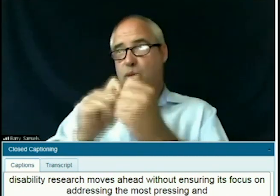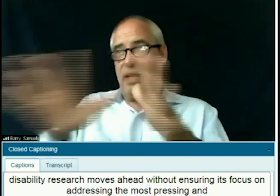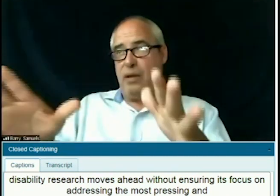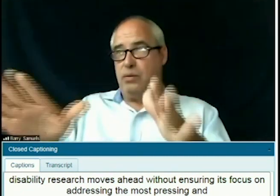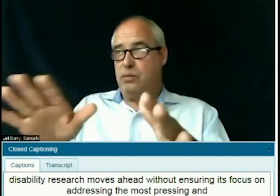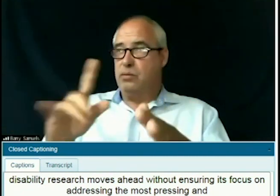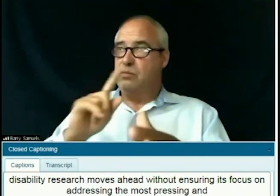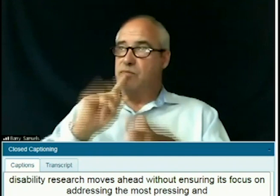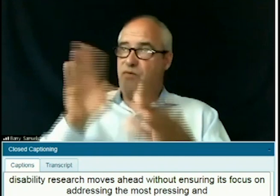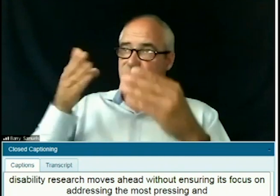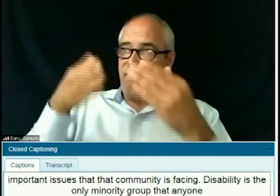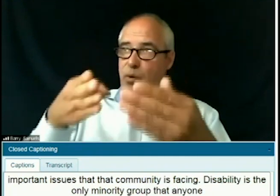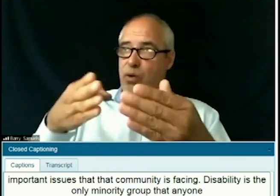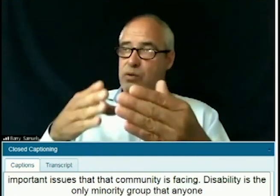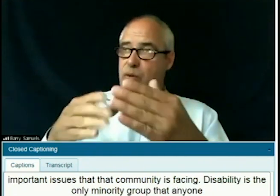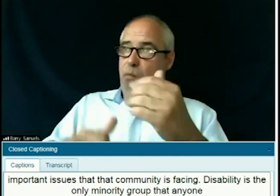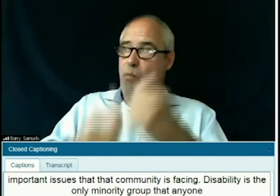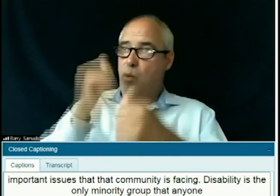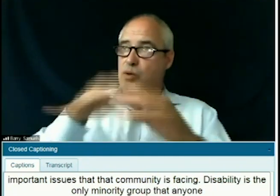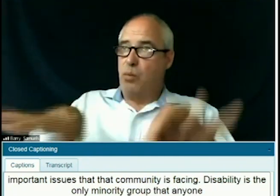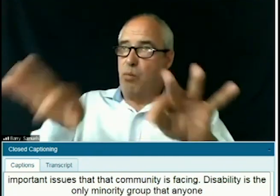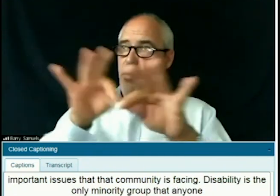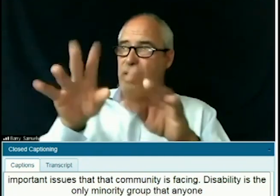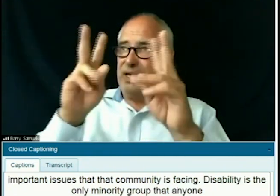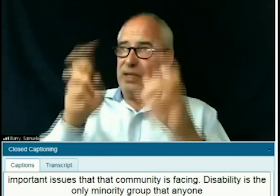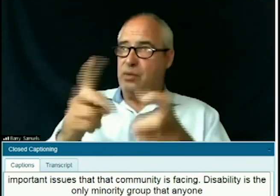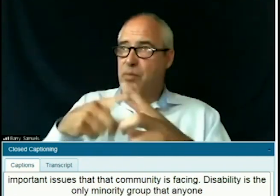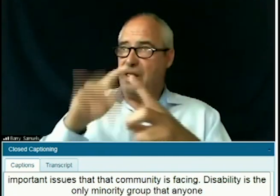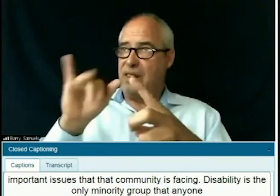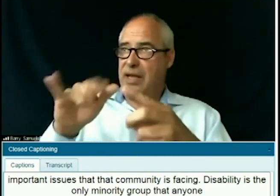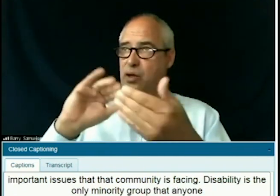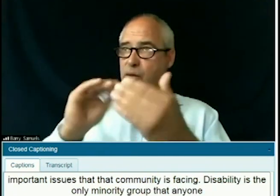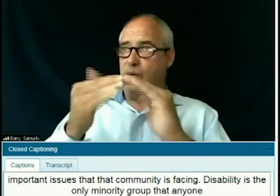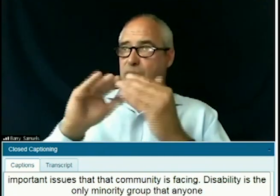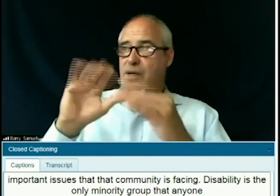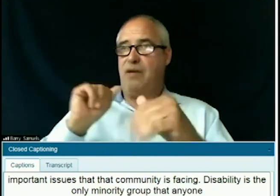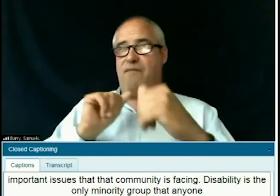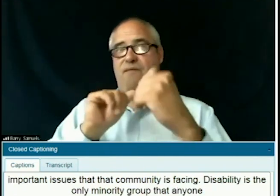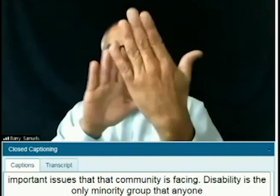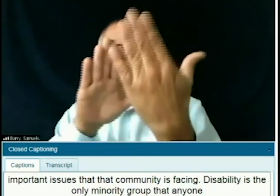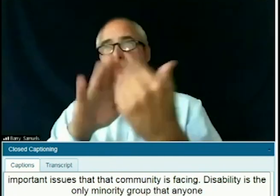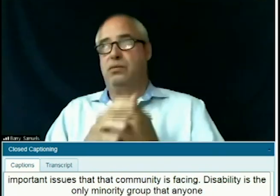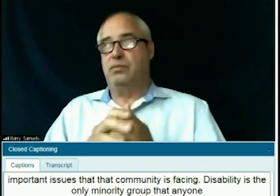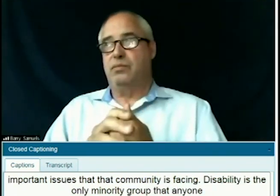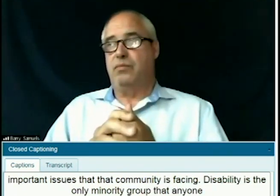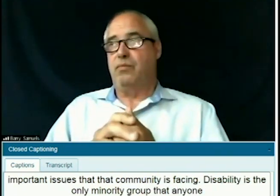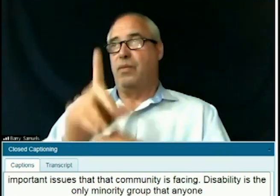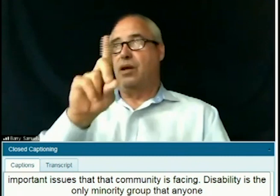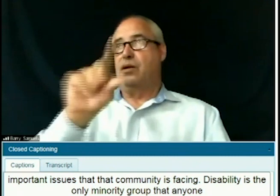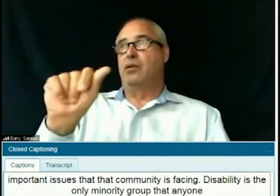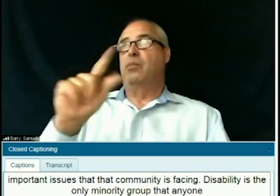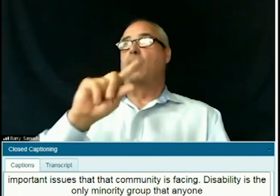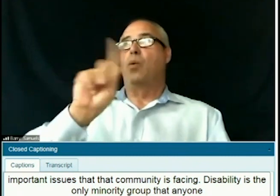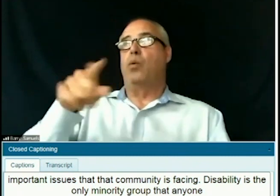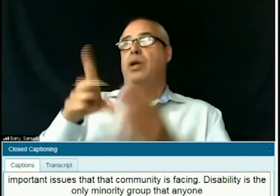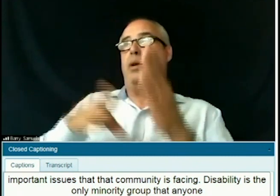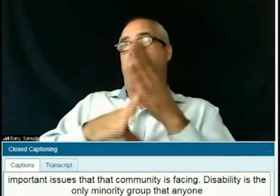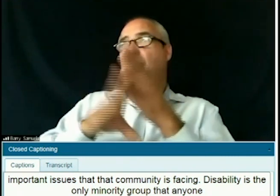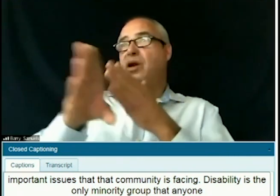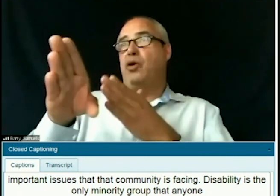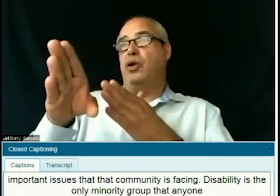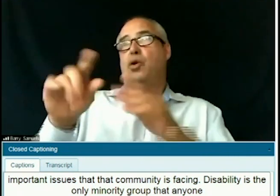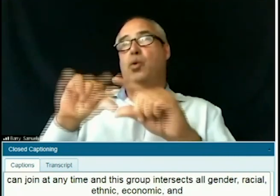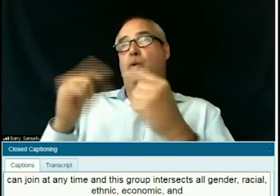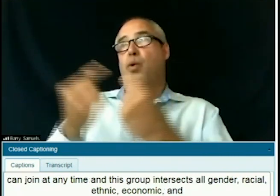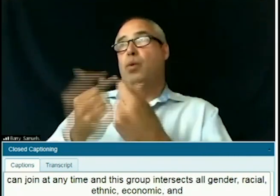on addressing the most pressing and important issues that community is facing. Disability is the only minority group that anyone can